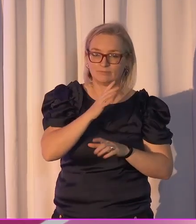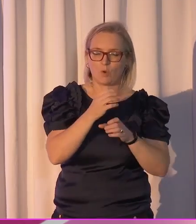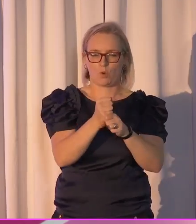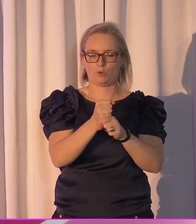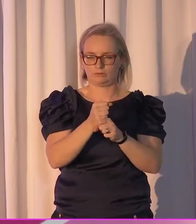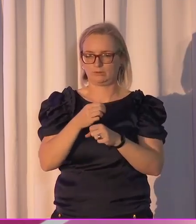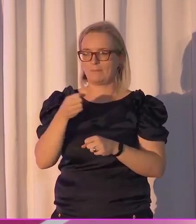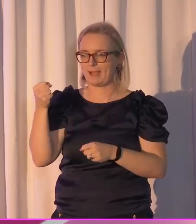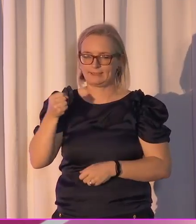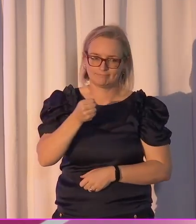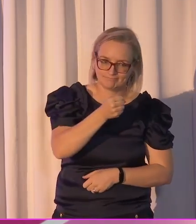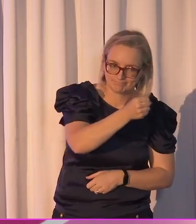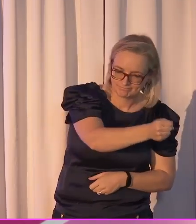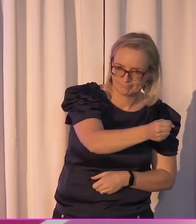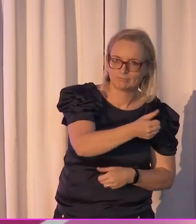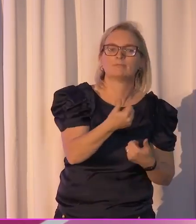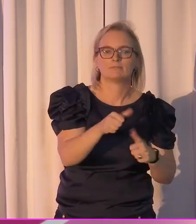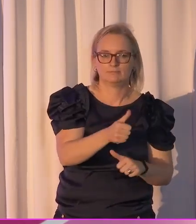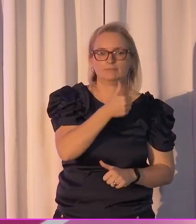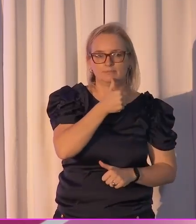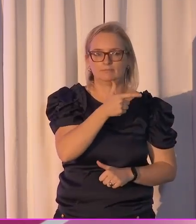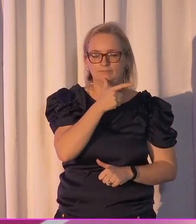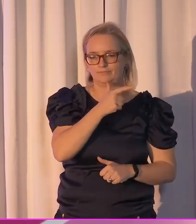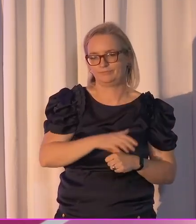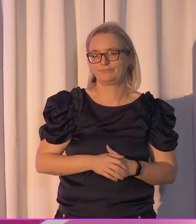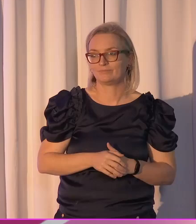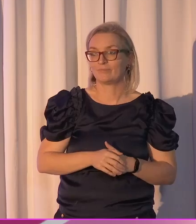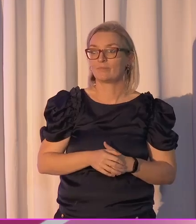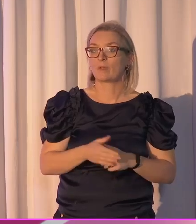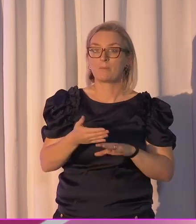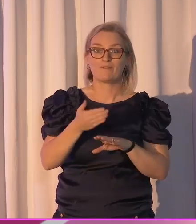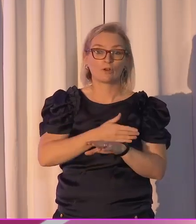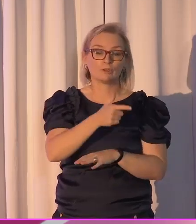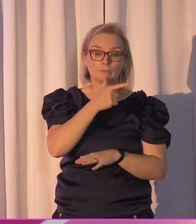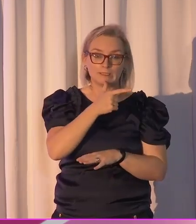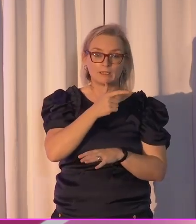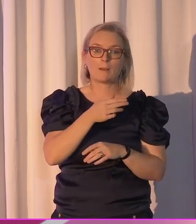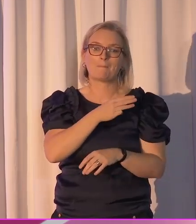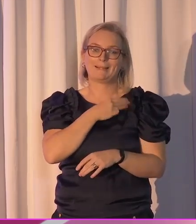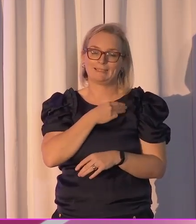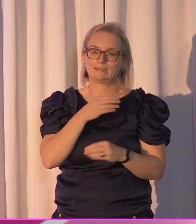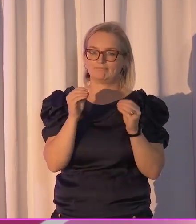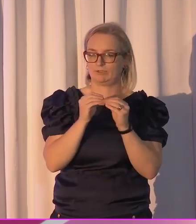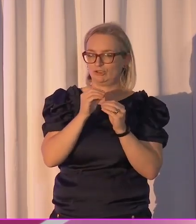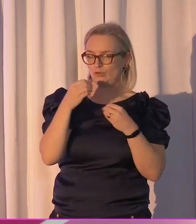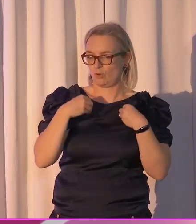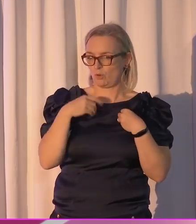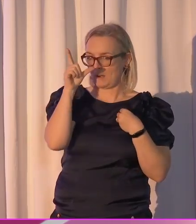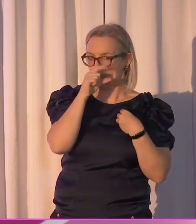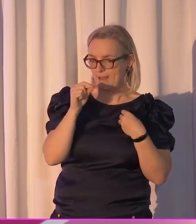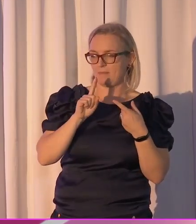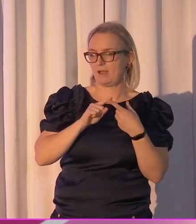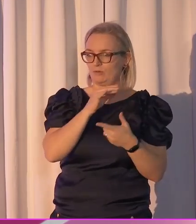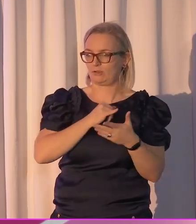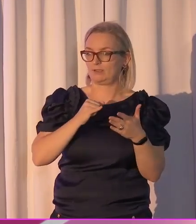that those online can hear your question. And before posing the question, if you could state your name and if you're affiliated with an